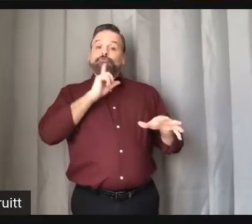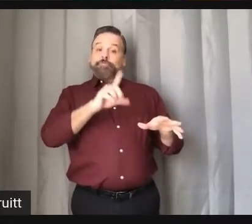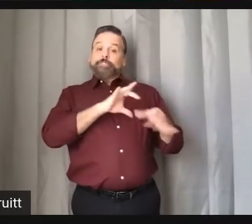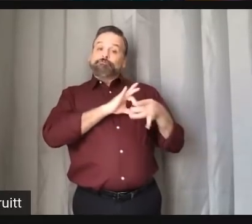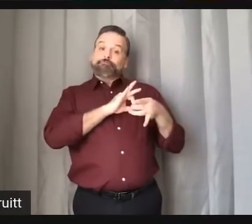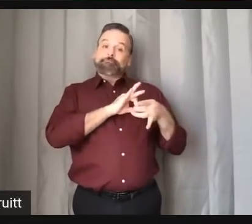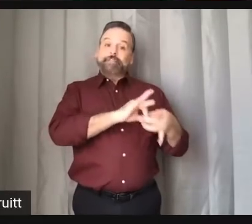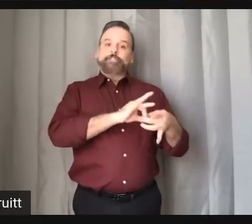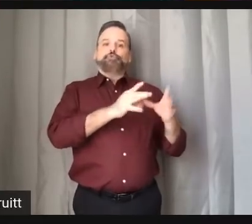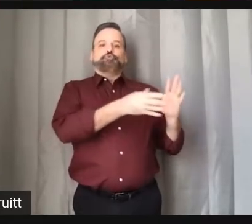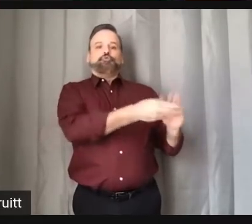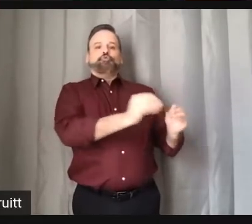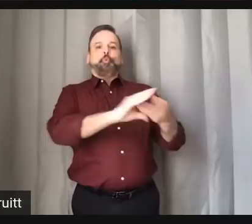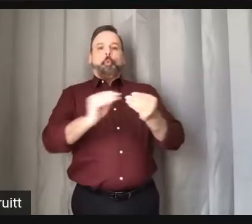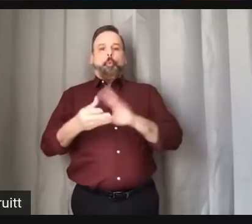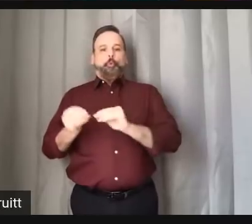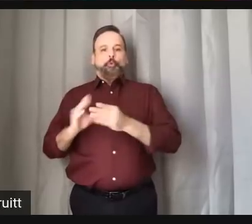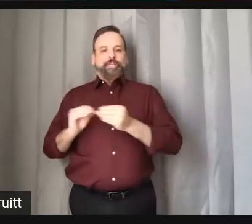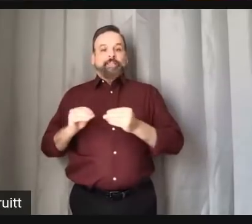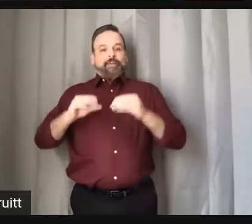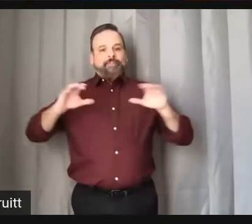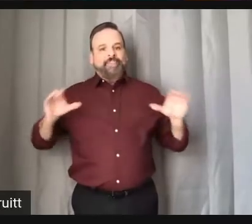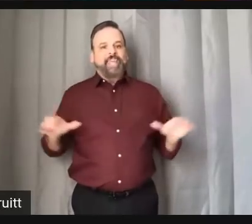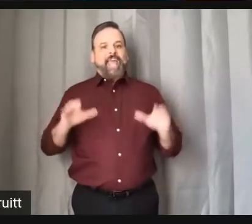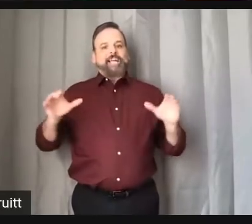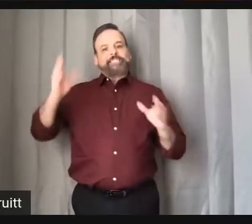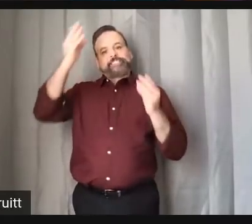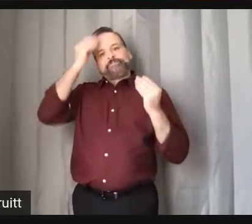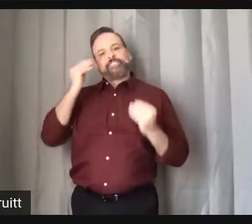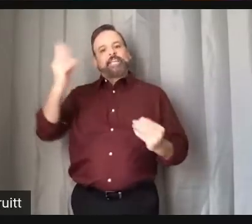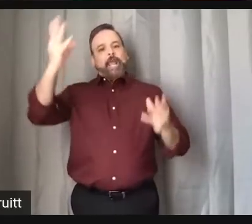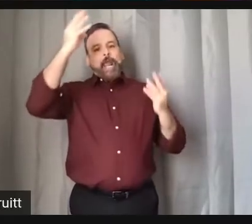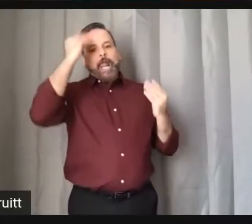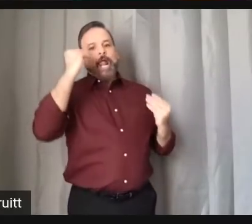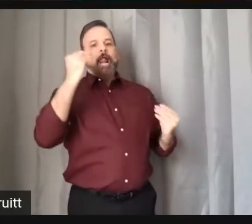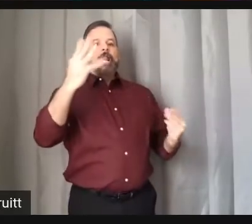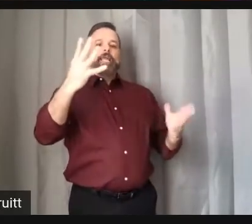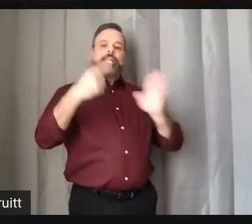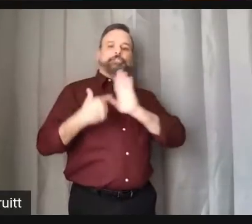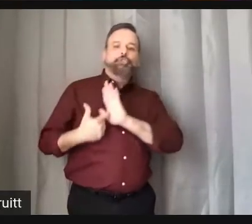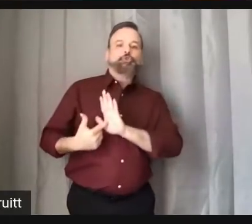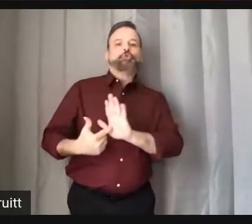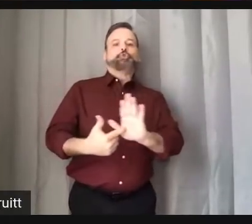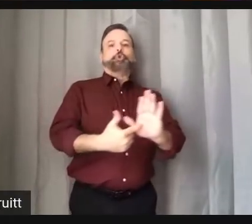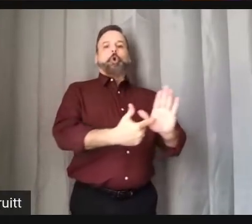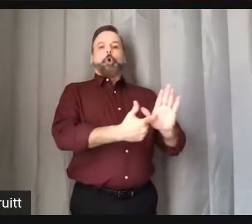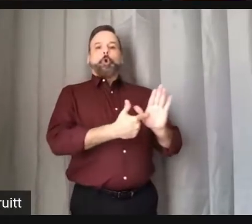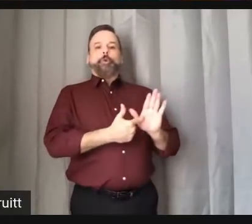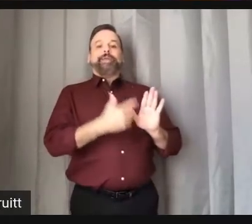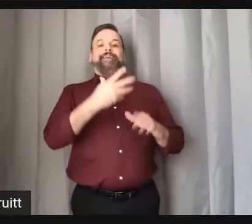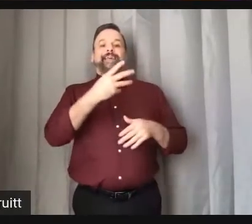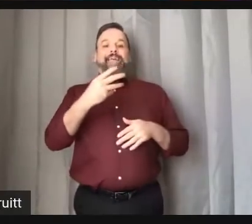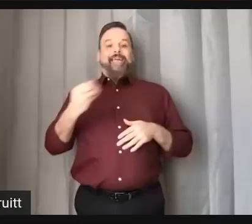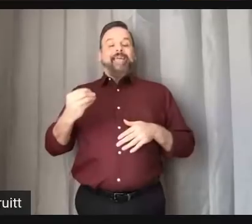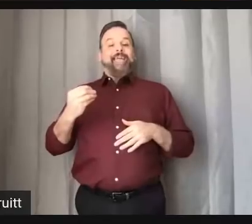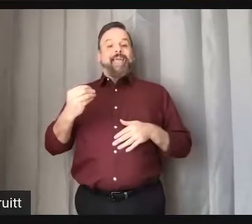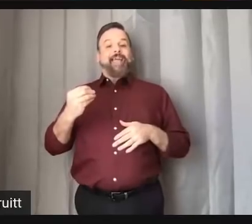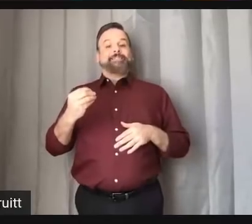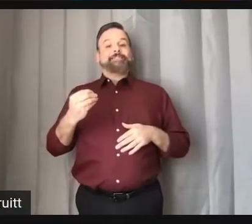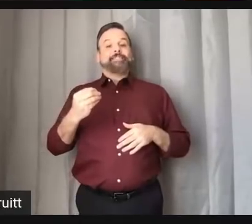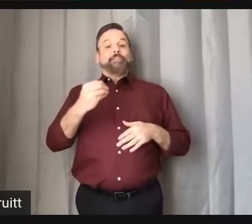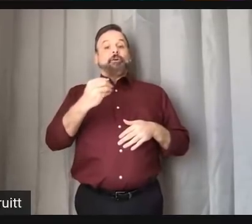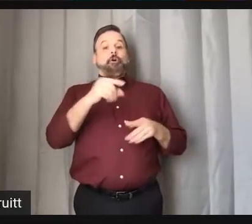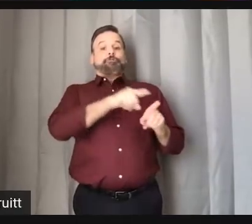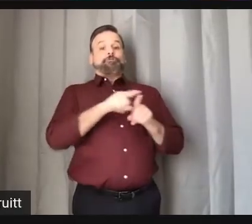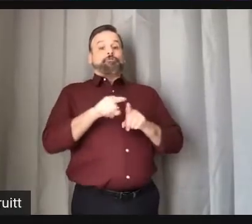around stories, revolves around the act of telling, revolves around the act of showing, and revolves around the act of